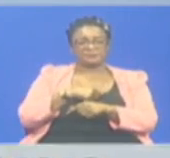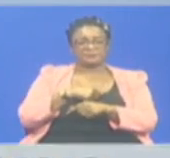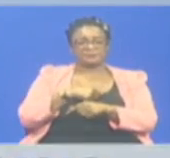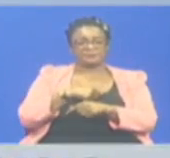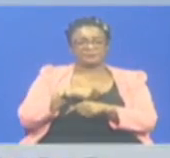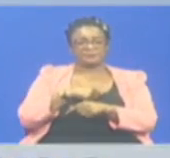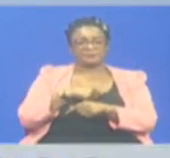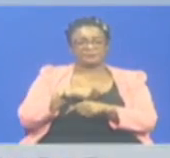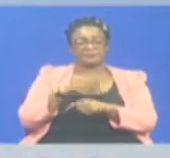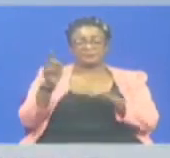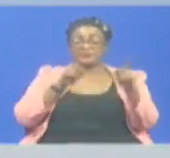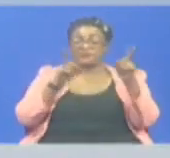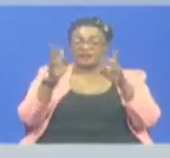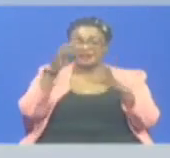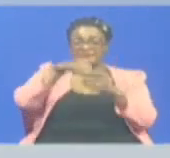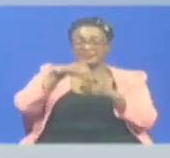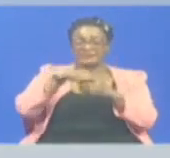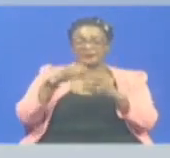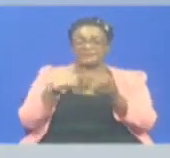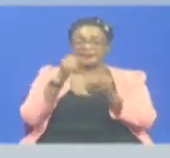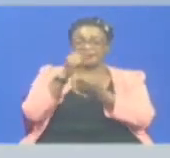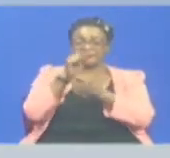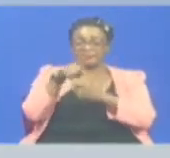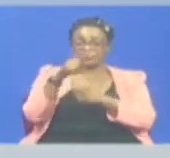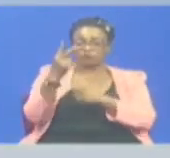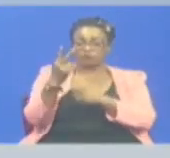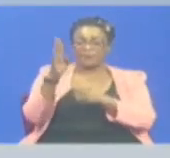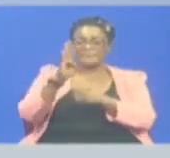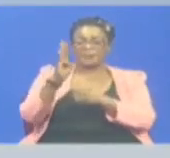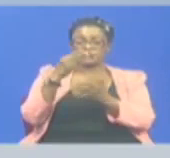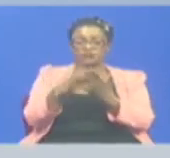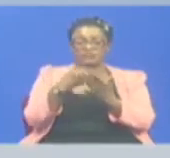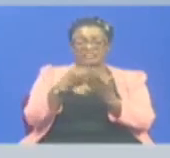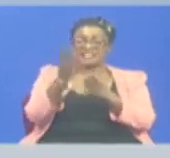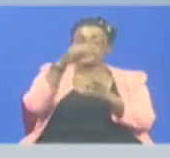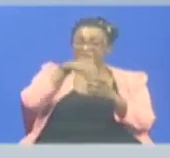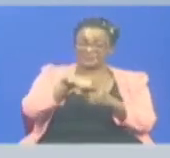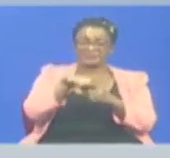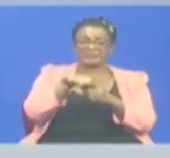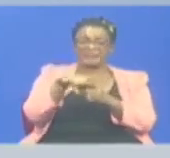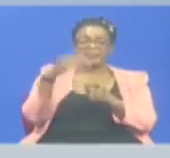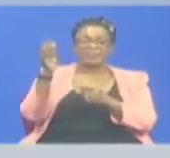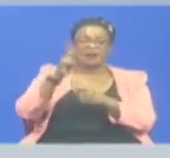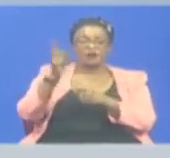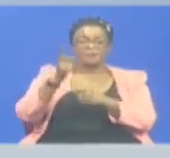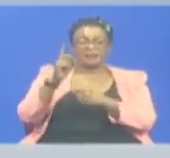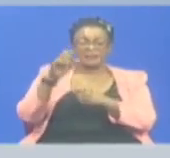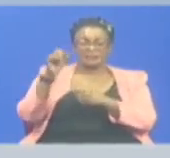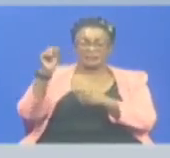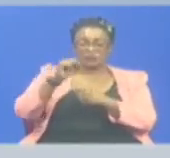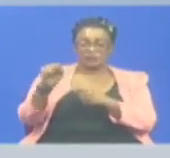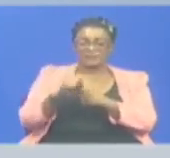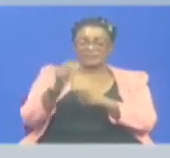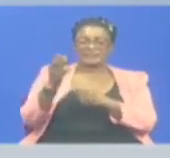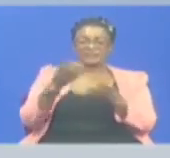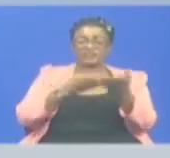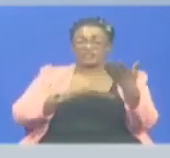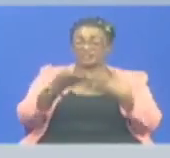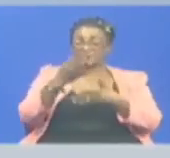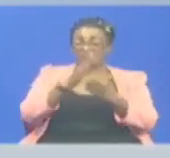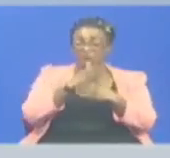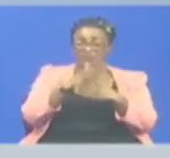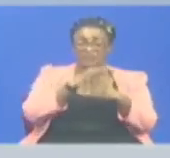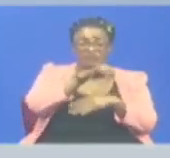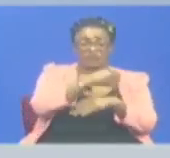Foreign investors pulled 11.2 billion shillings worth of investment out of the Nairobi Securities Exchange between January and